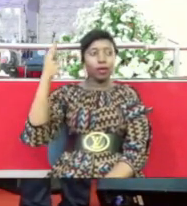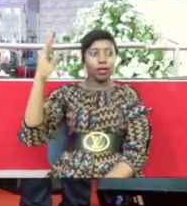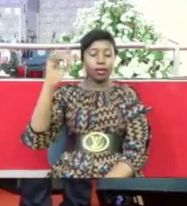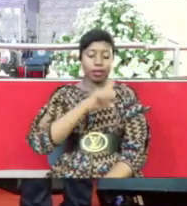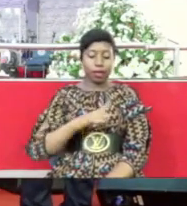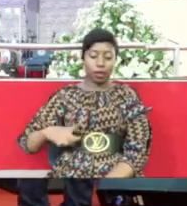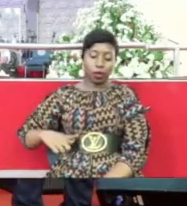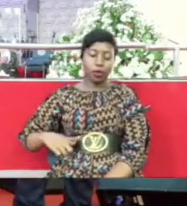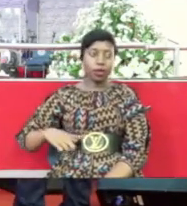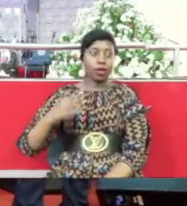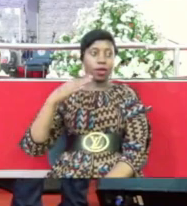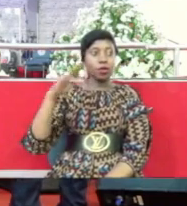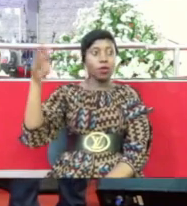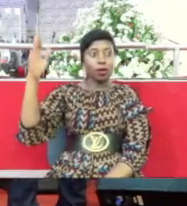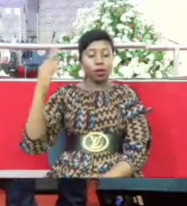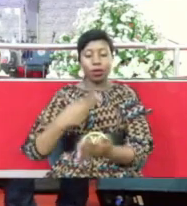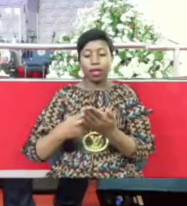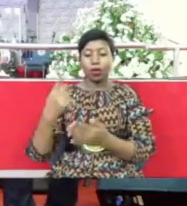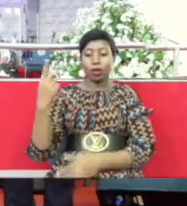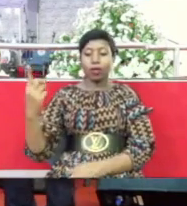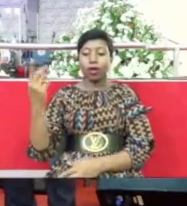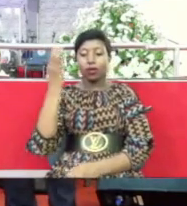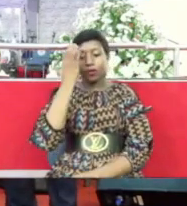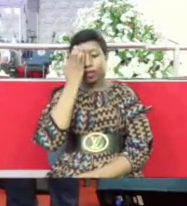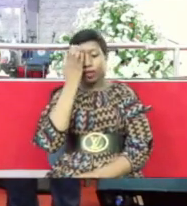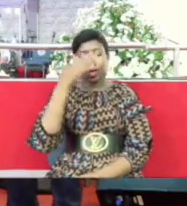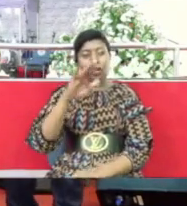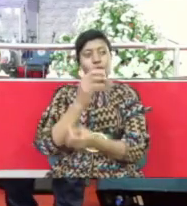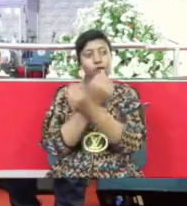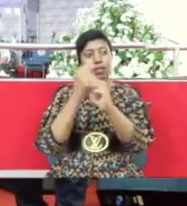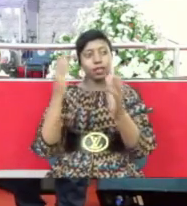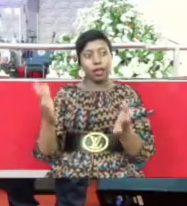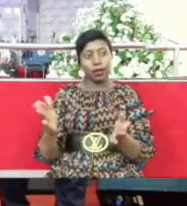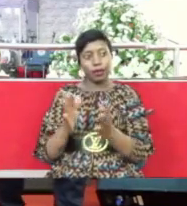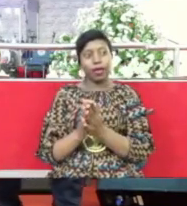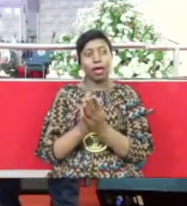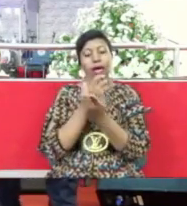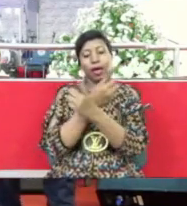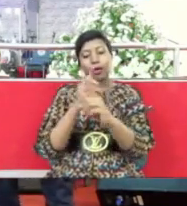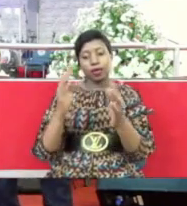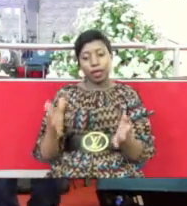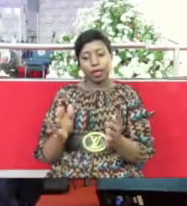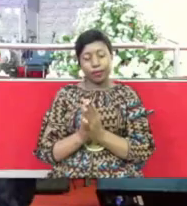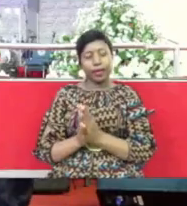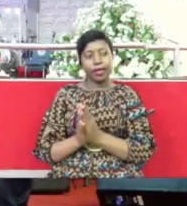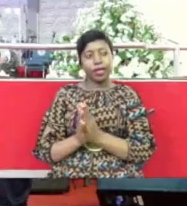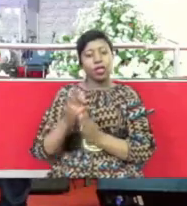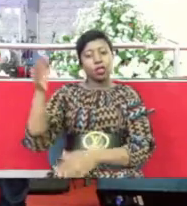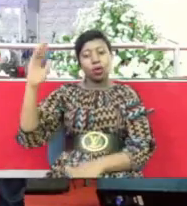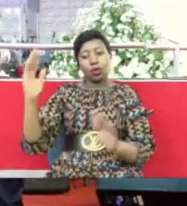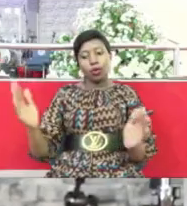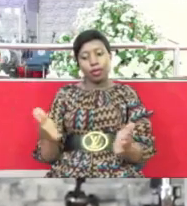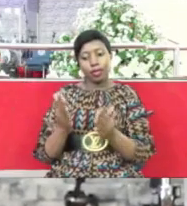sababu mimi ni Bwana Mungu wako, the Holy One of Israel, mtakatifu wa Israeli, your Savior, mwokozi wako, deliverer, na mkombozi wako. So God is encouraging